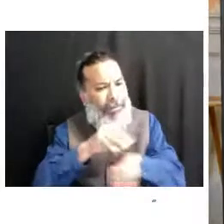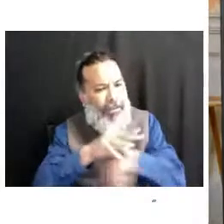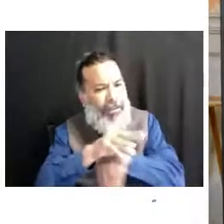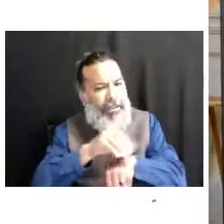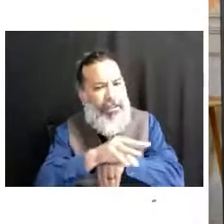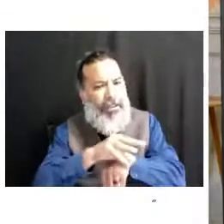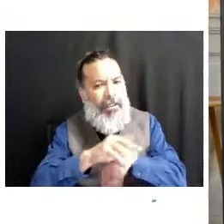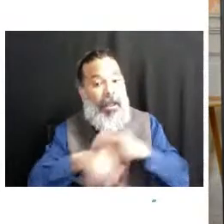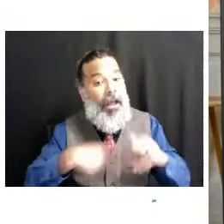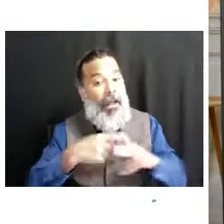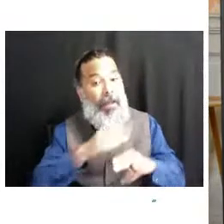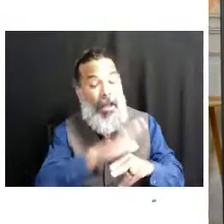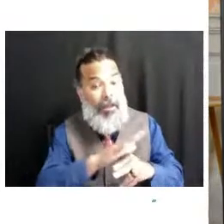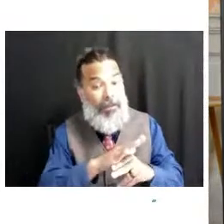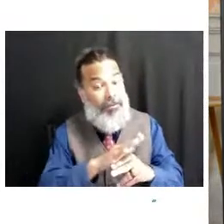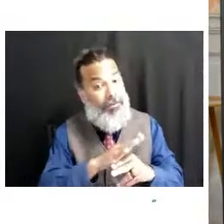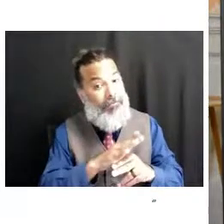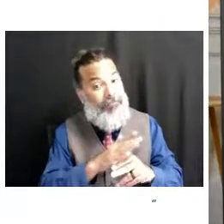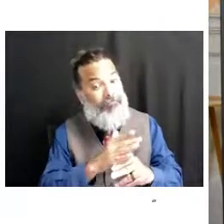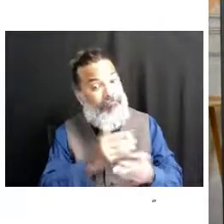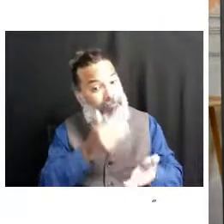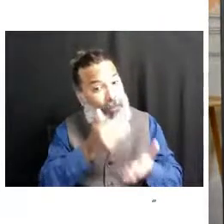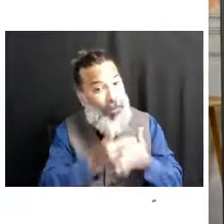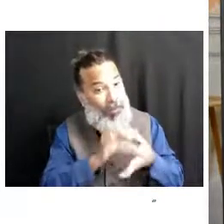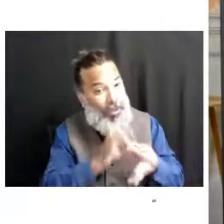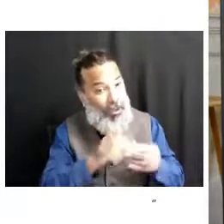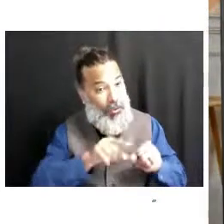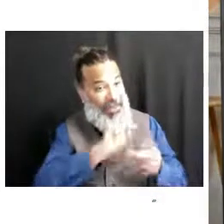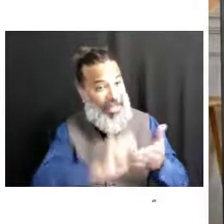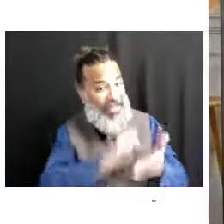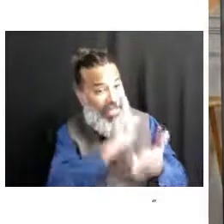his intimate affairs all during the period.